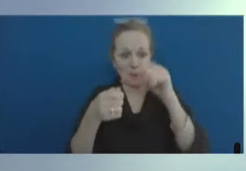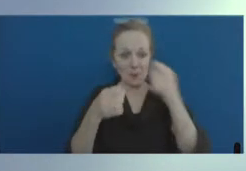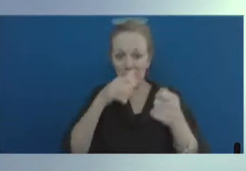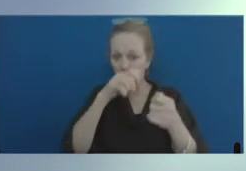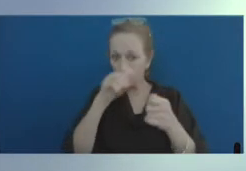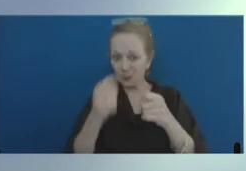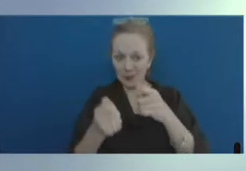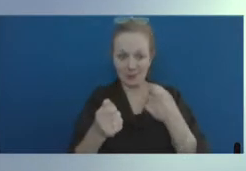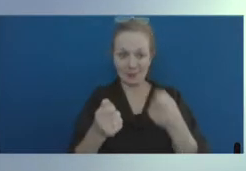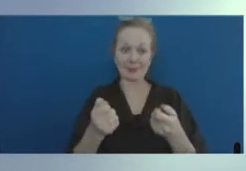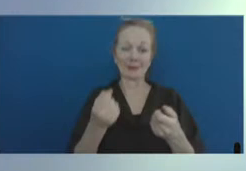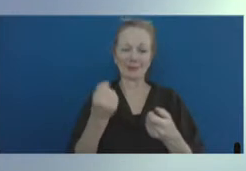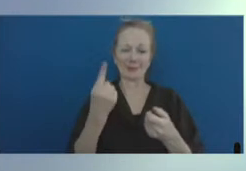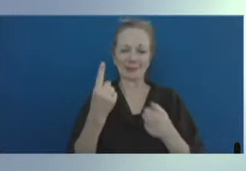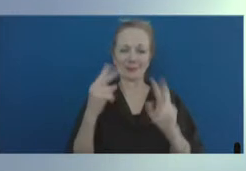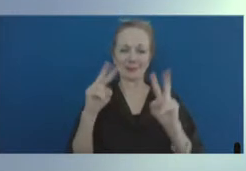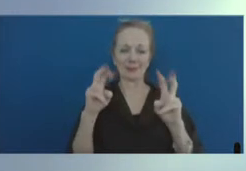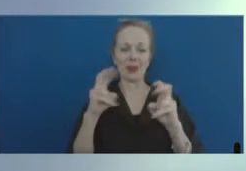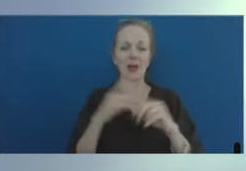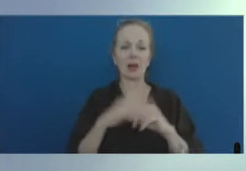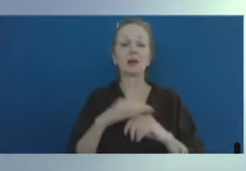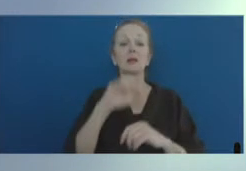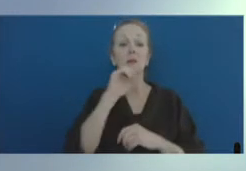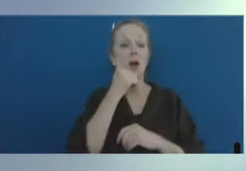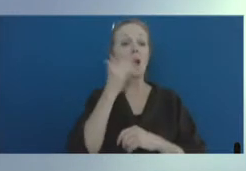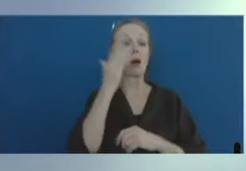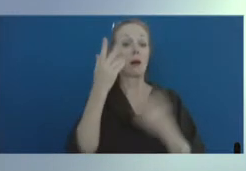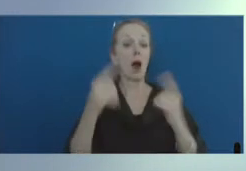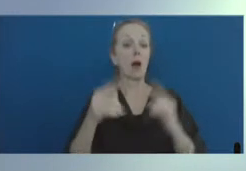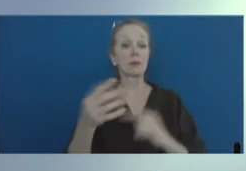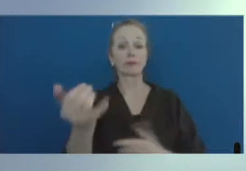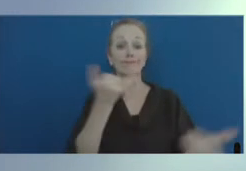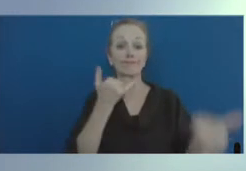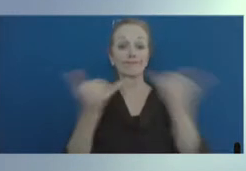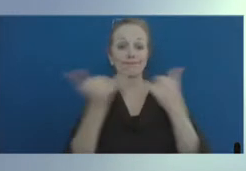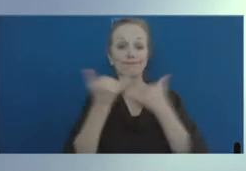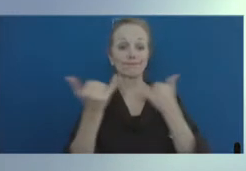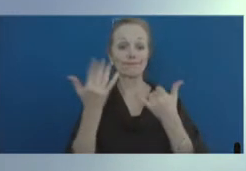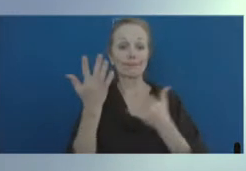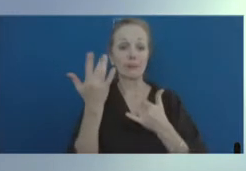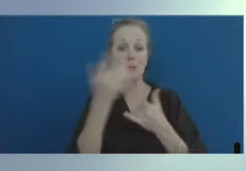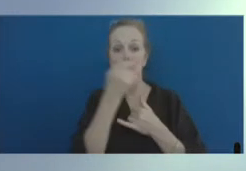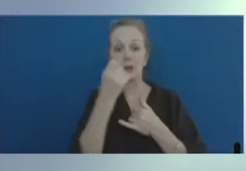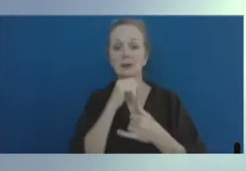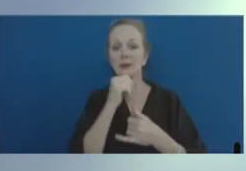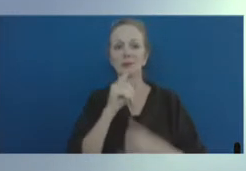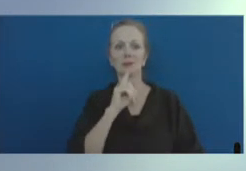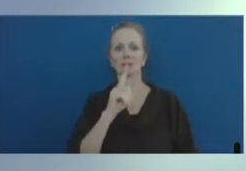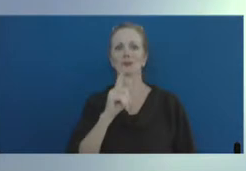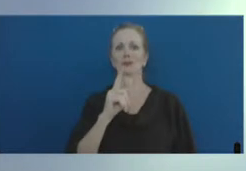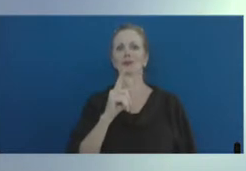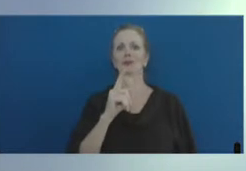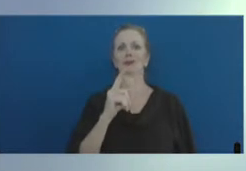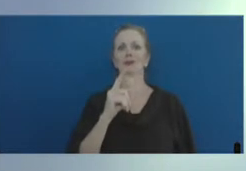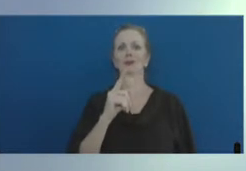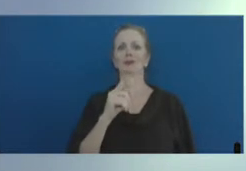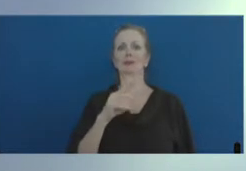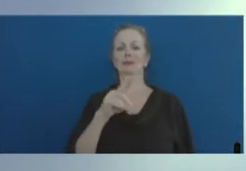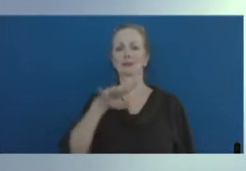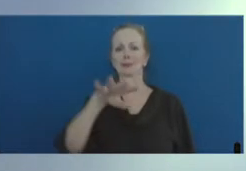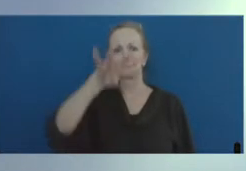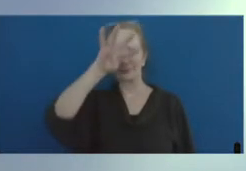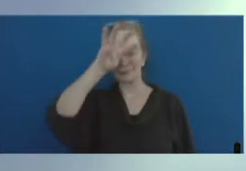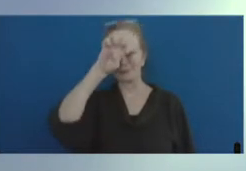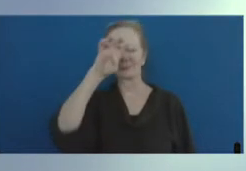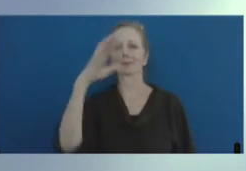of phone calls, right? Because of the uncertainty of what people